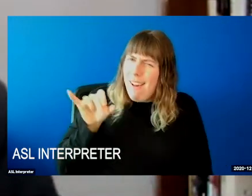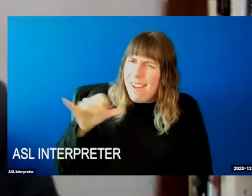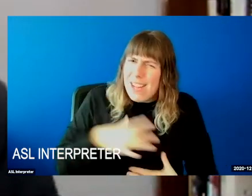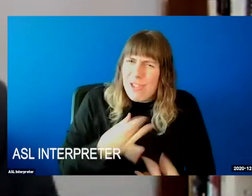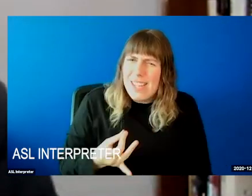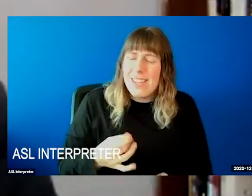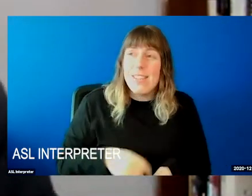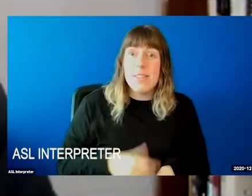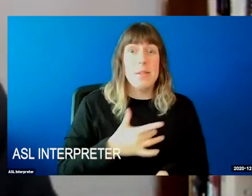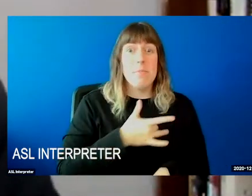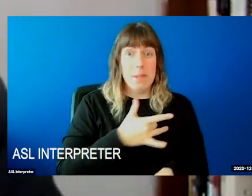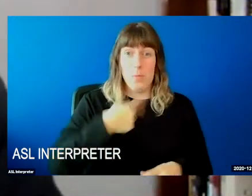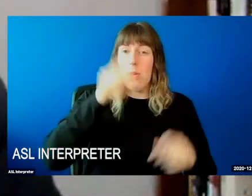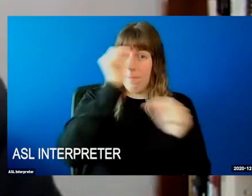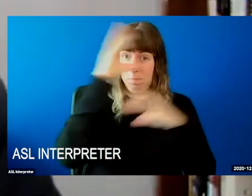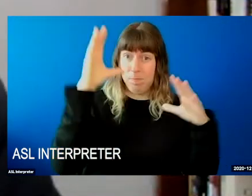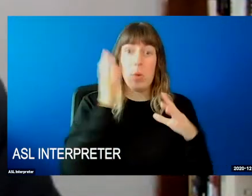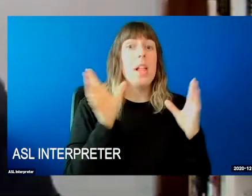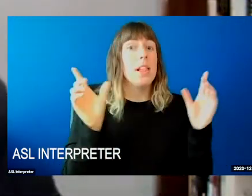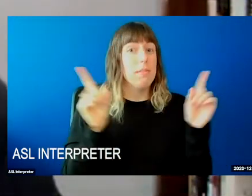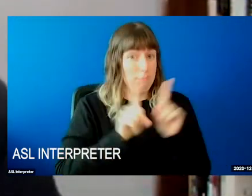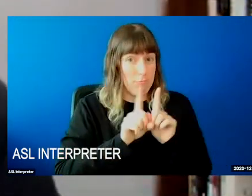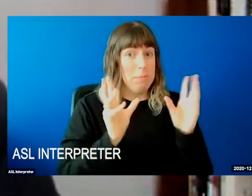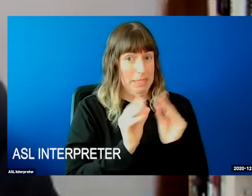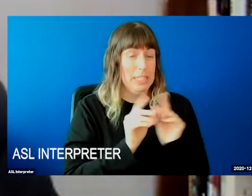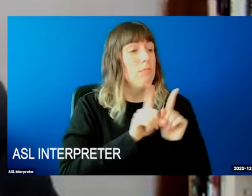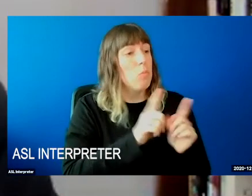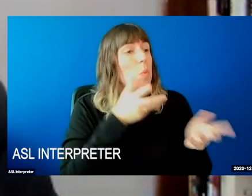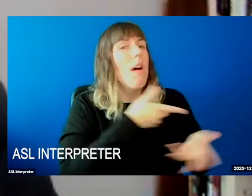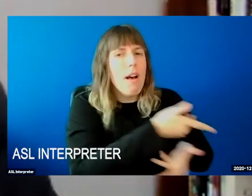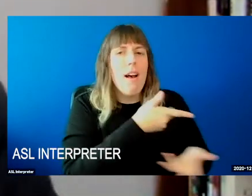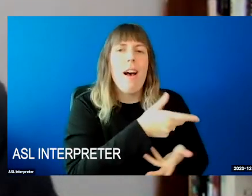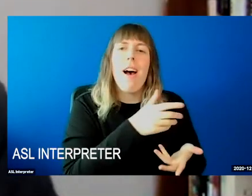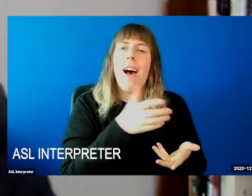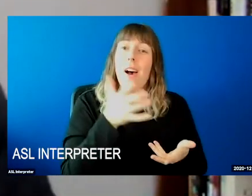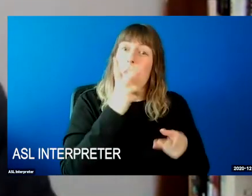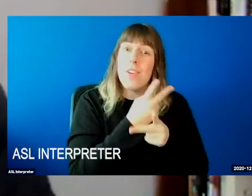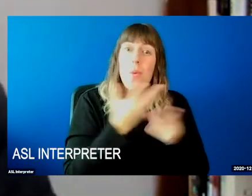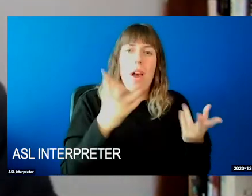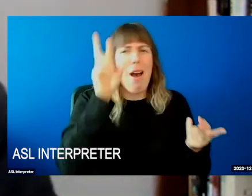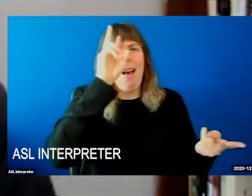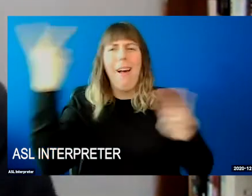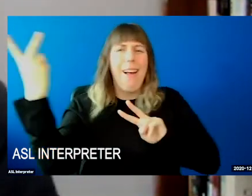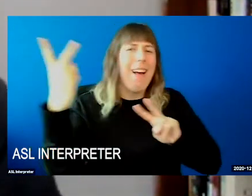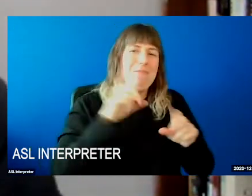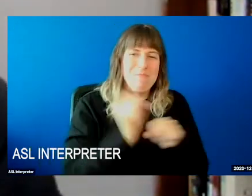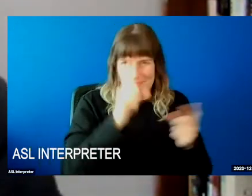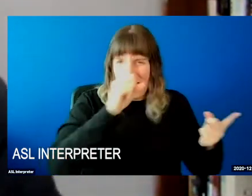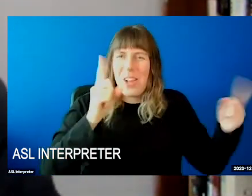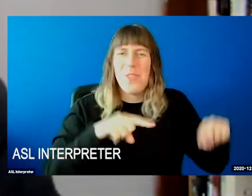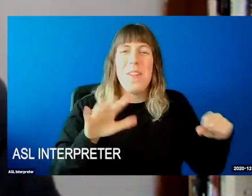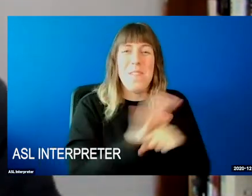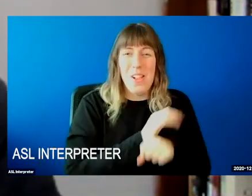we'll meet, we'll go for a walk, we'll get to know each other, and we'll find, it was all a terrible misunderstanding and actually we agree. Well,